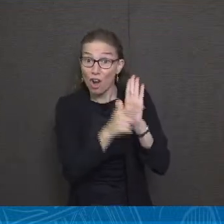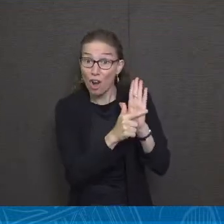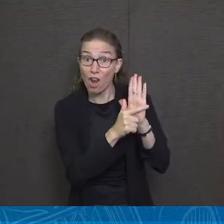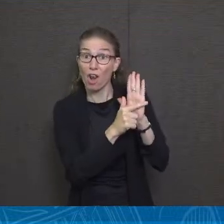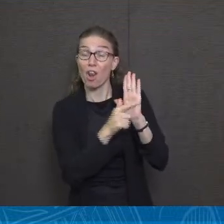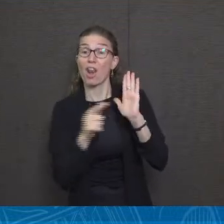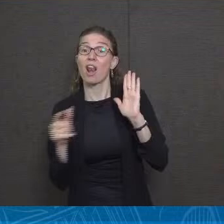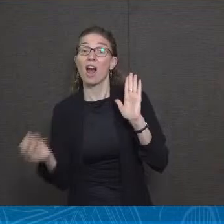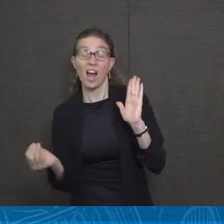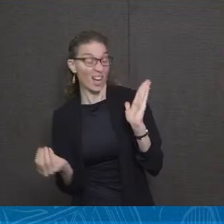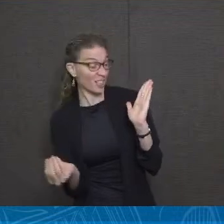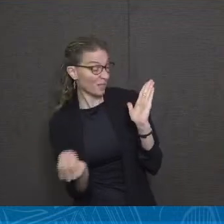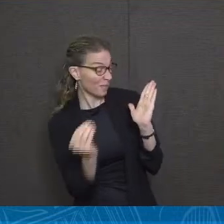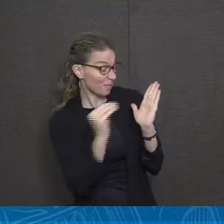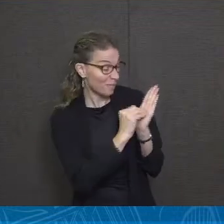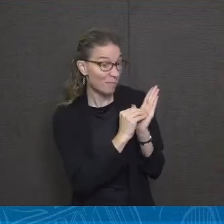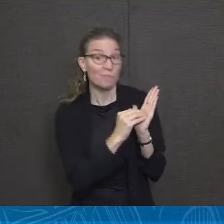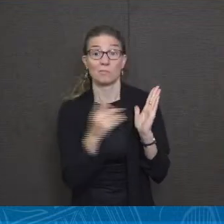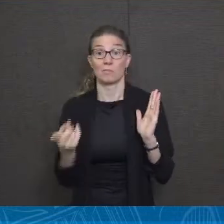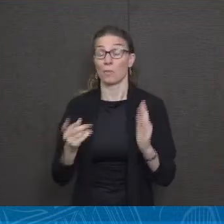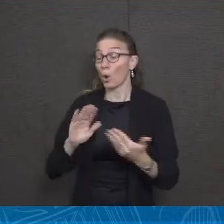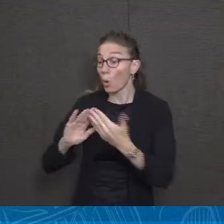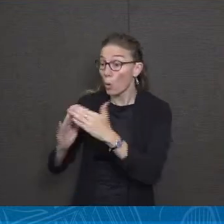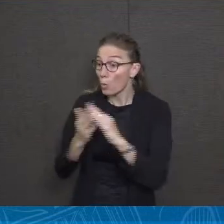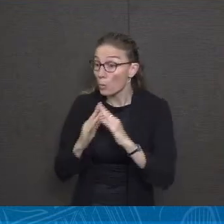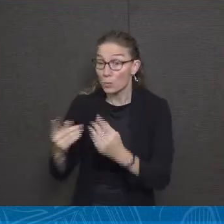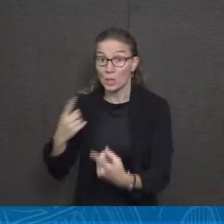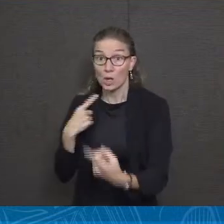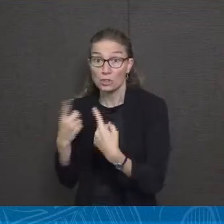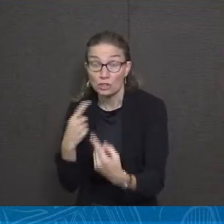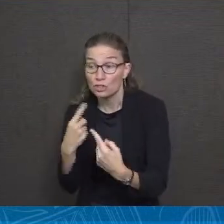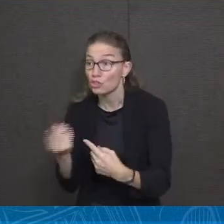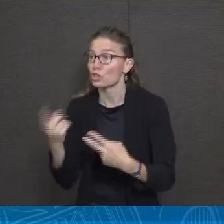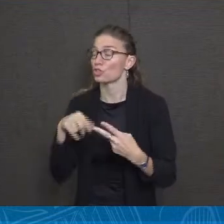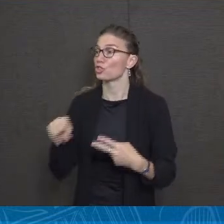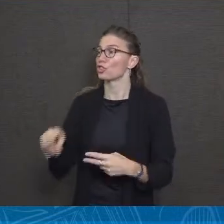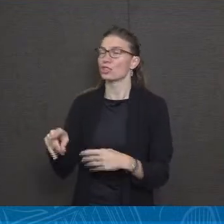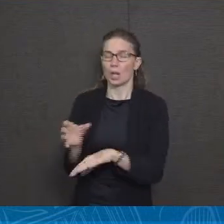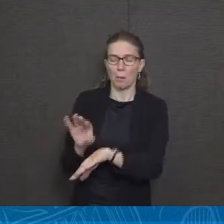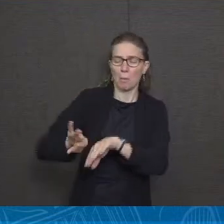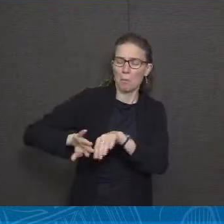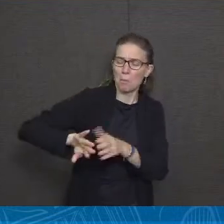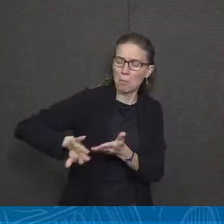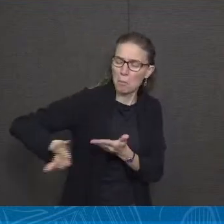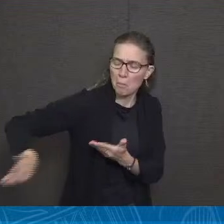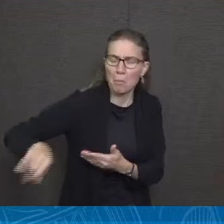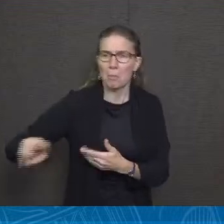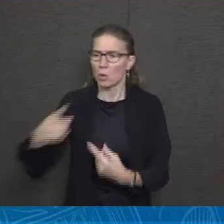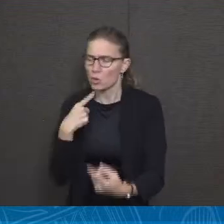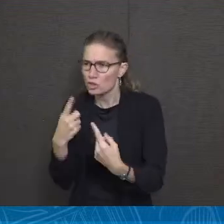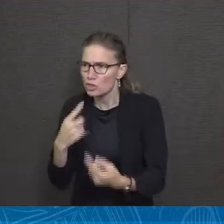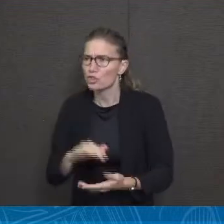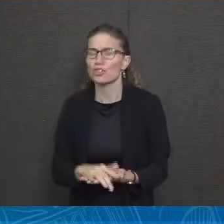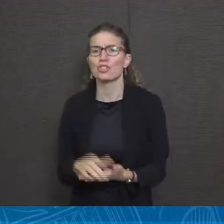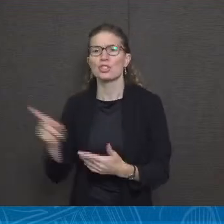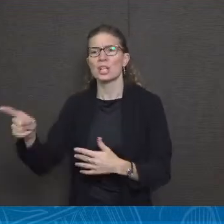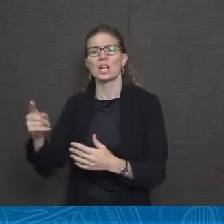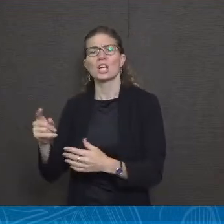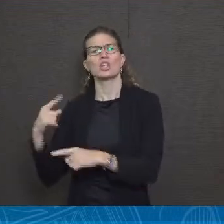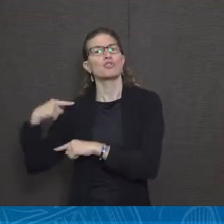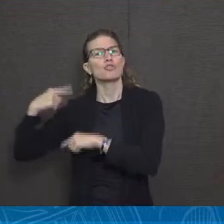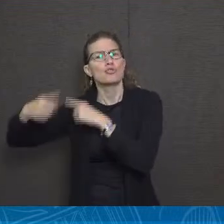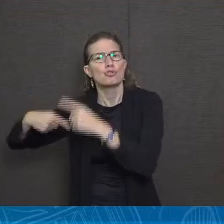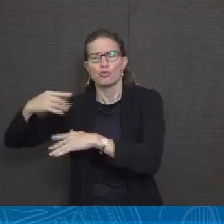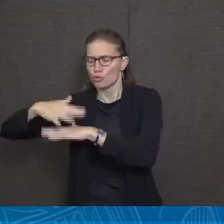community consultation, marginal groups consultations, embedding of traditional knowledge. The national societies, but also other